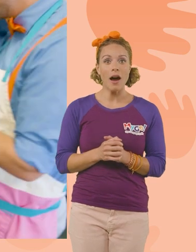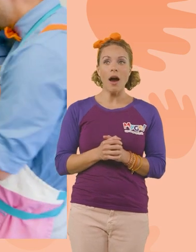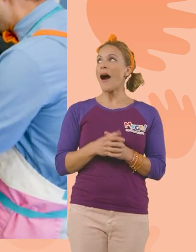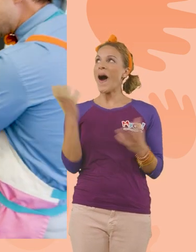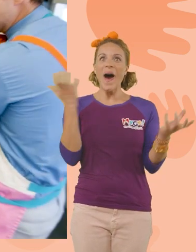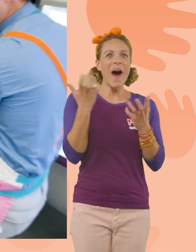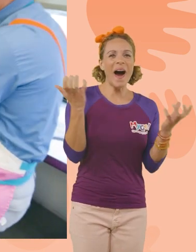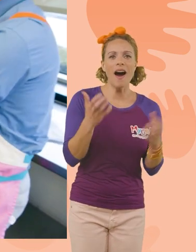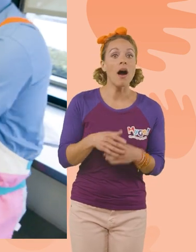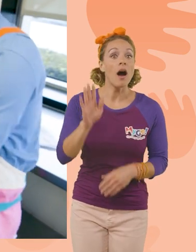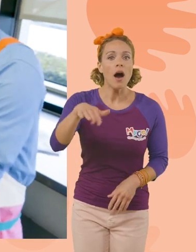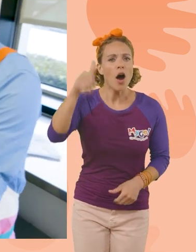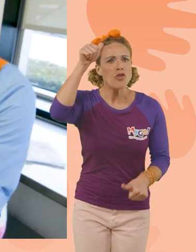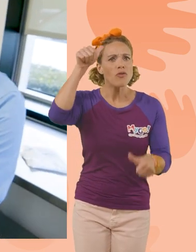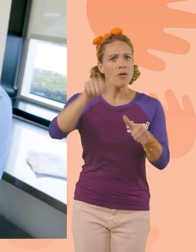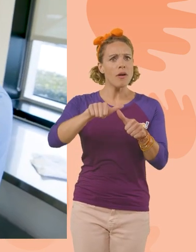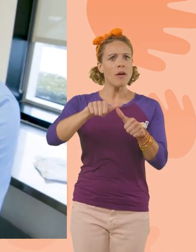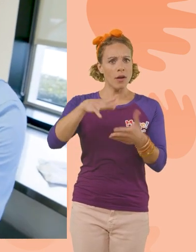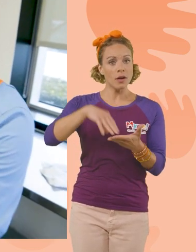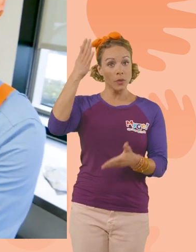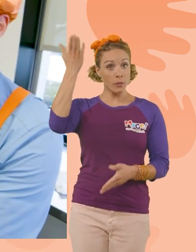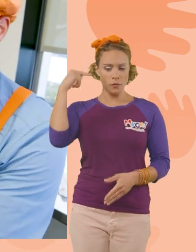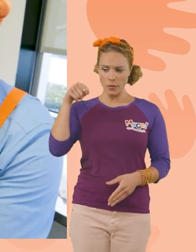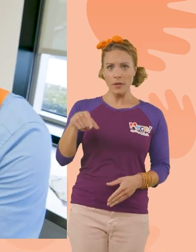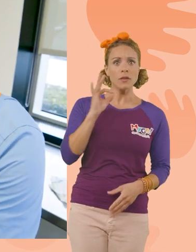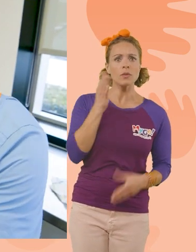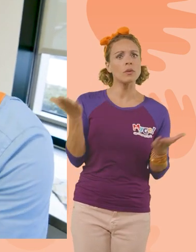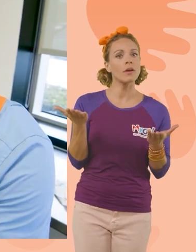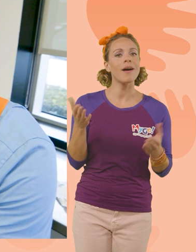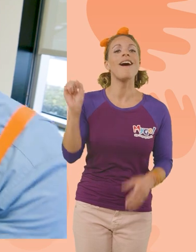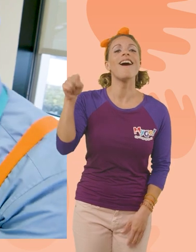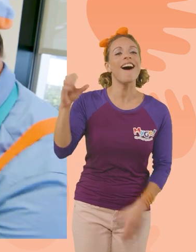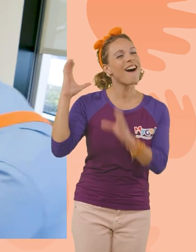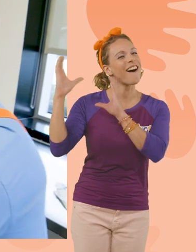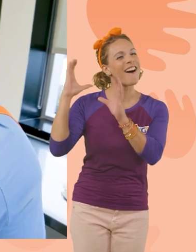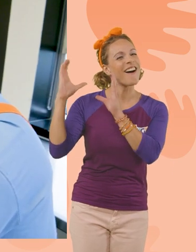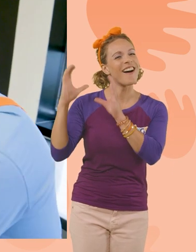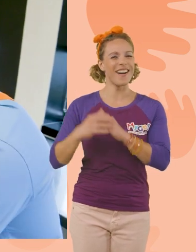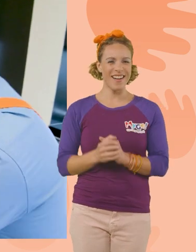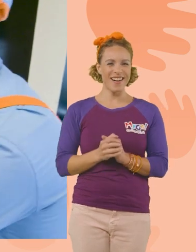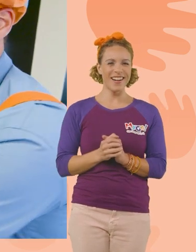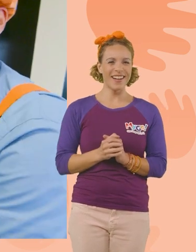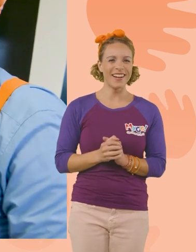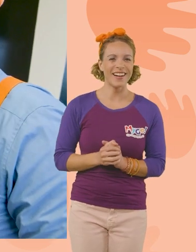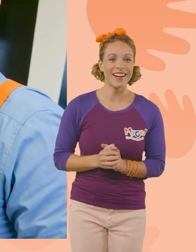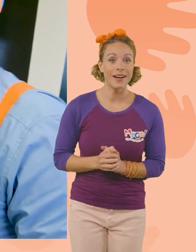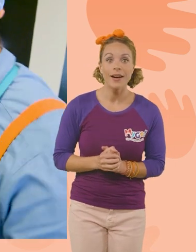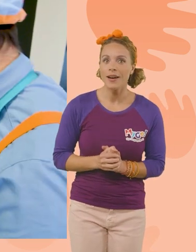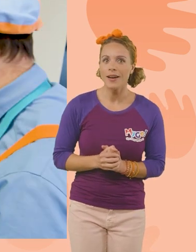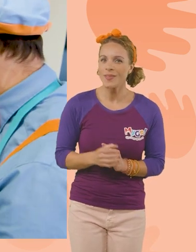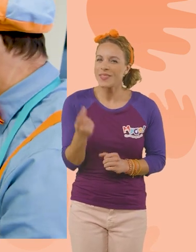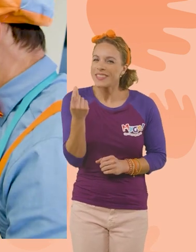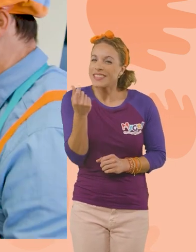Whoa! And remember, we learned what fruit this is. Yeah, the coconut. All right, these are a little